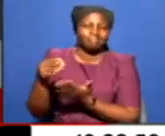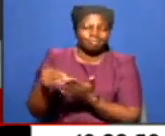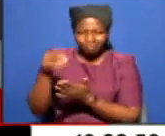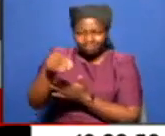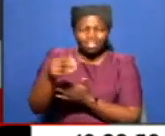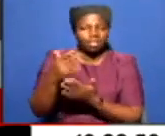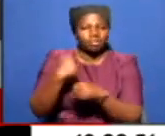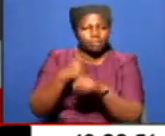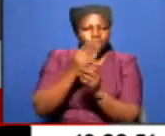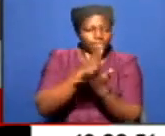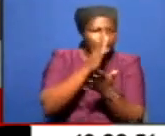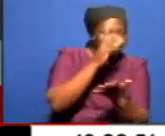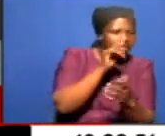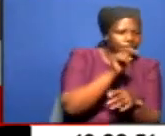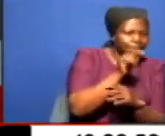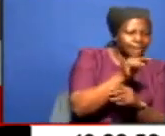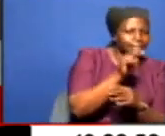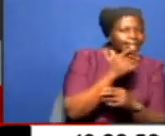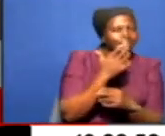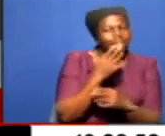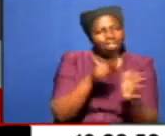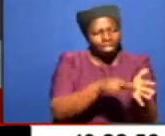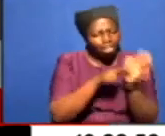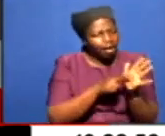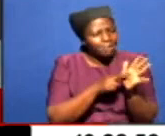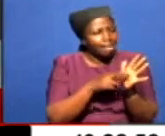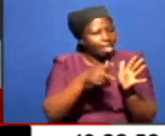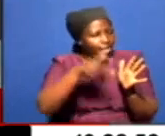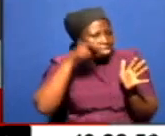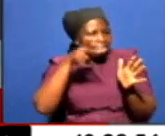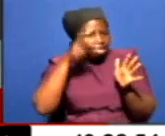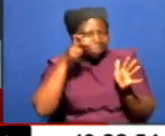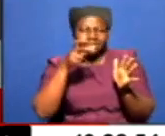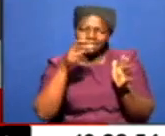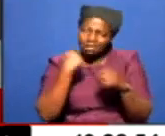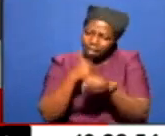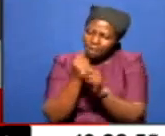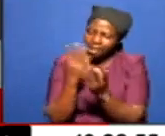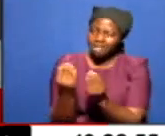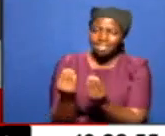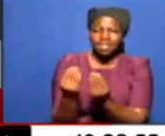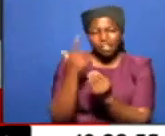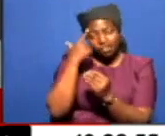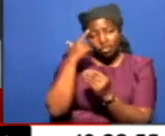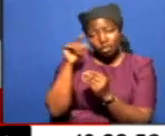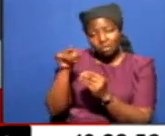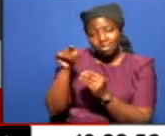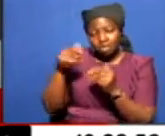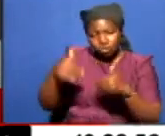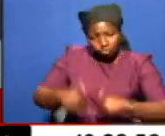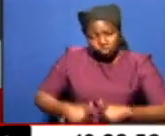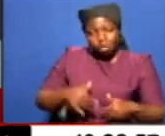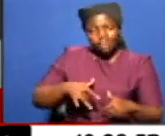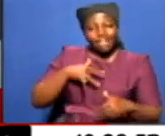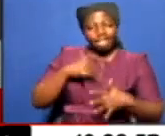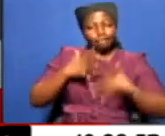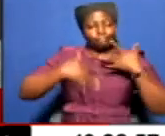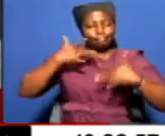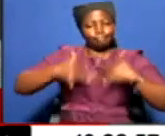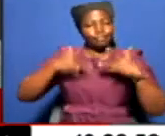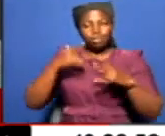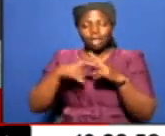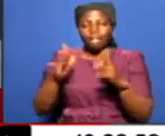either lessened and made easy for them, so that it is exciting for these young people to begin to apply or gain interest, you